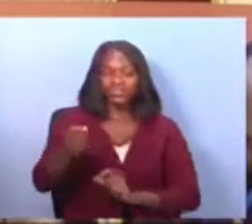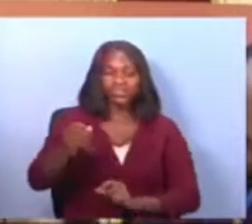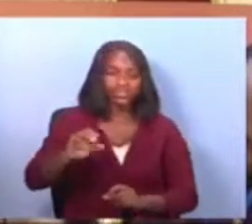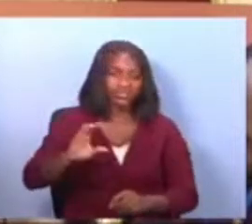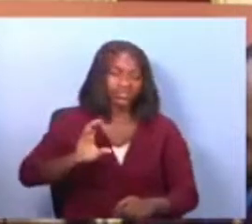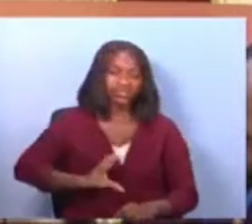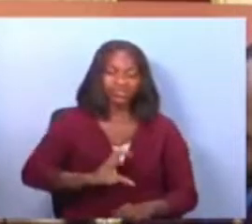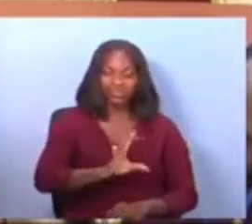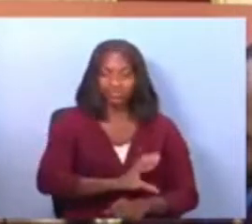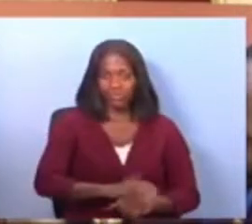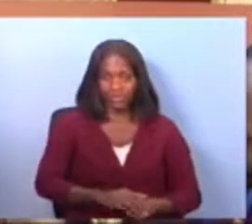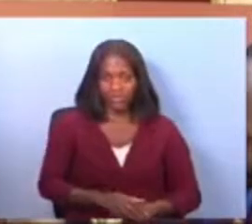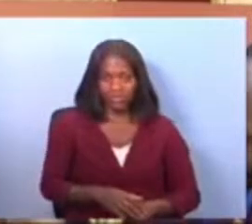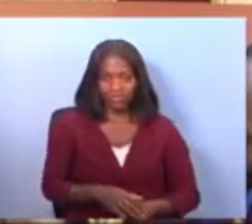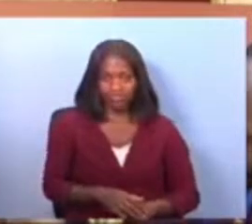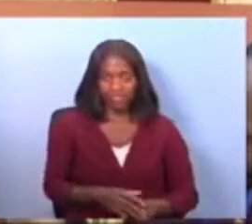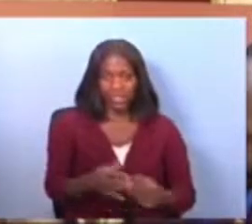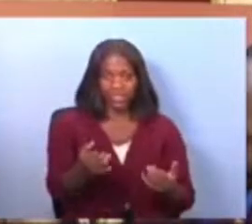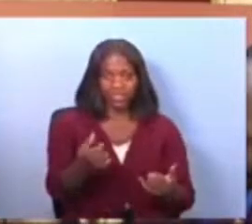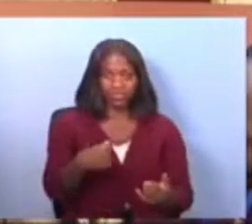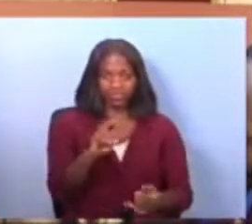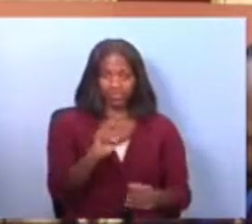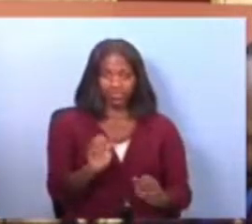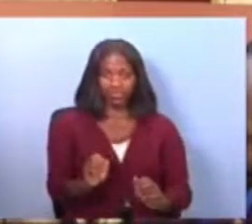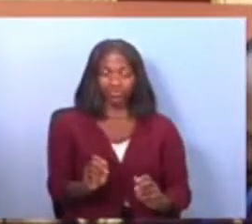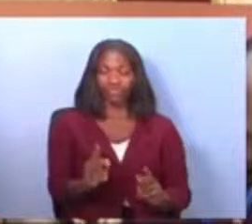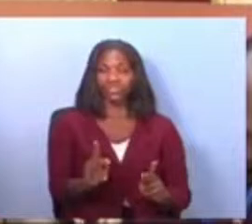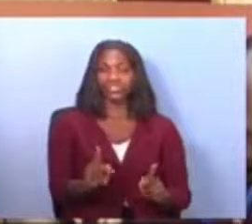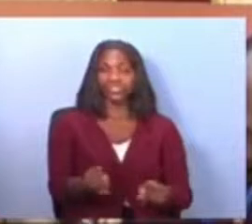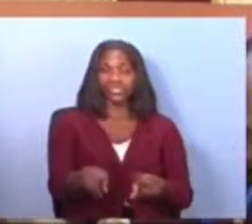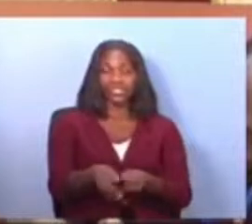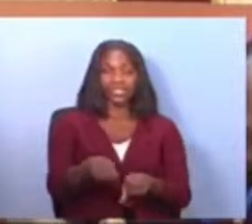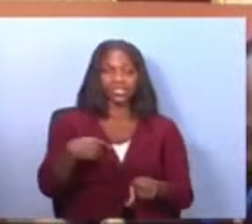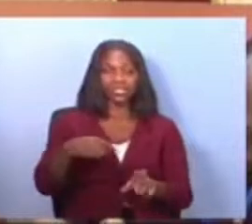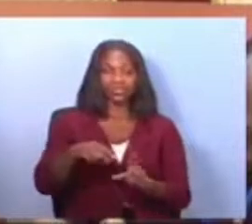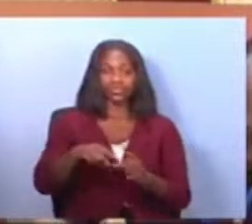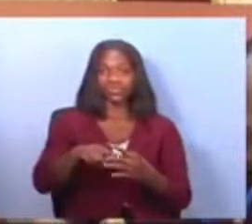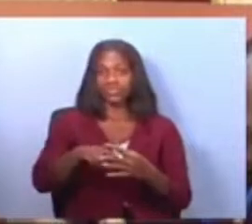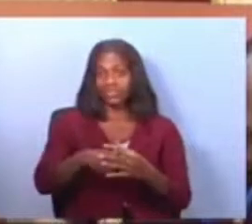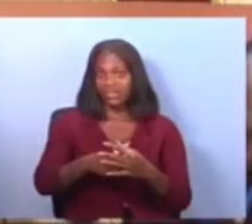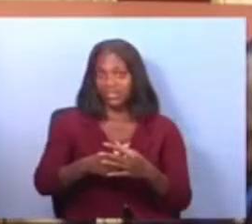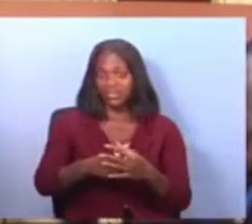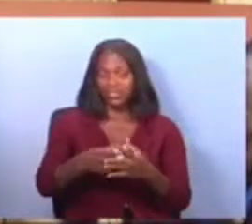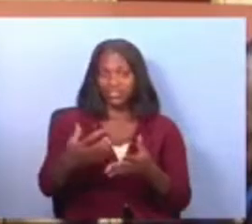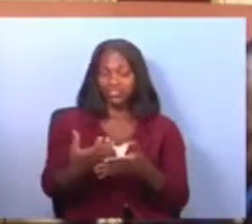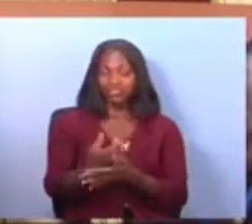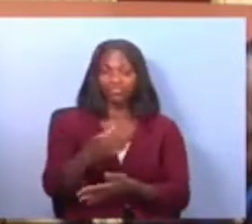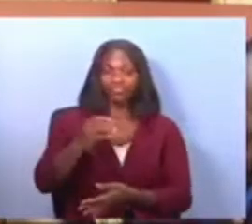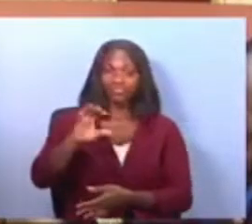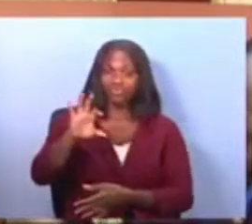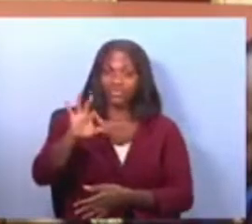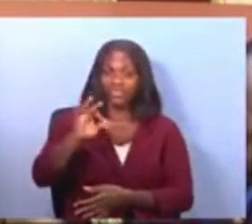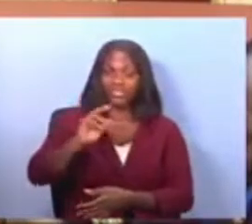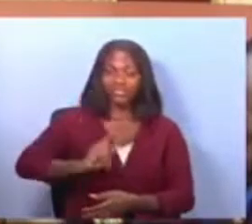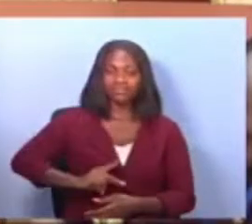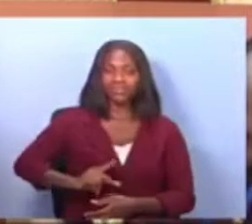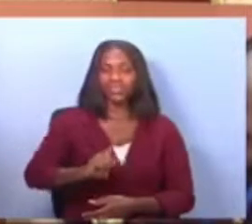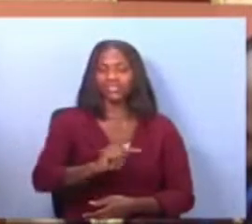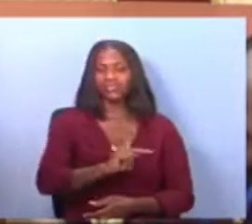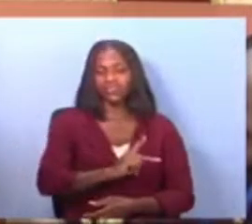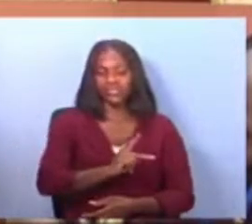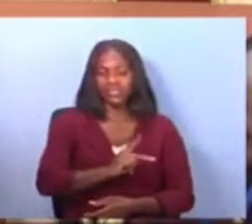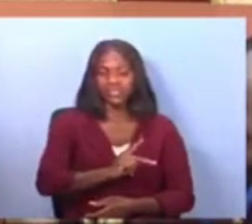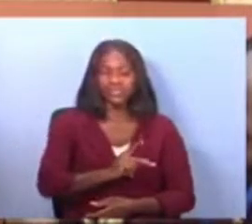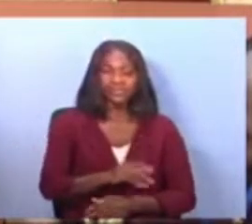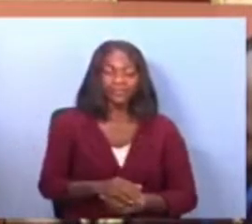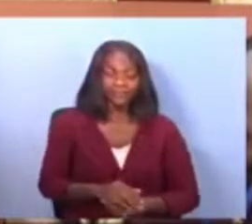I wish to take this opportunity, even now, at the commencement of the new Parliament, the 9th Parliament, to sound the